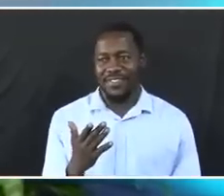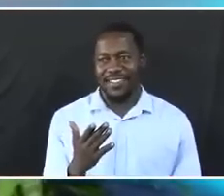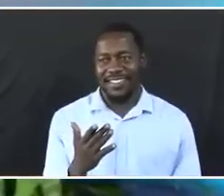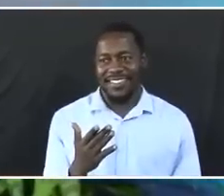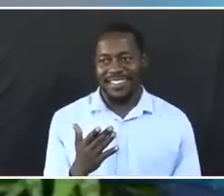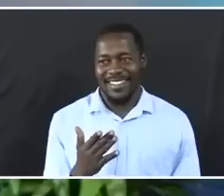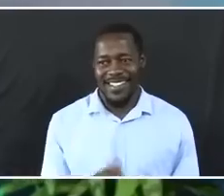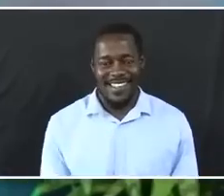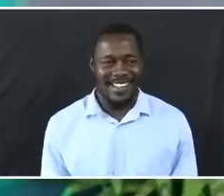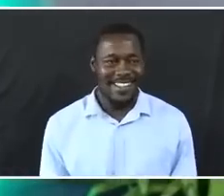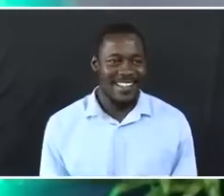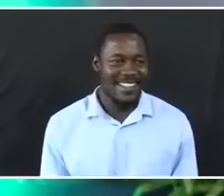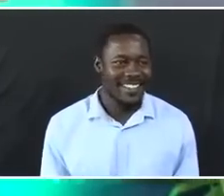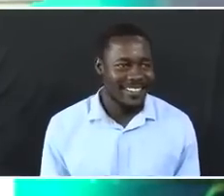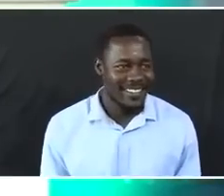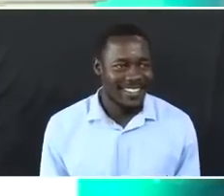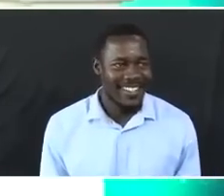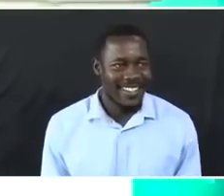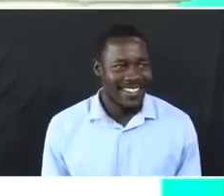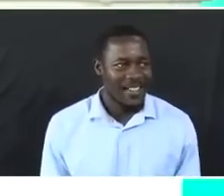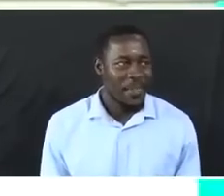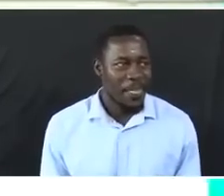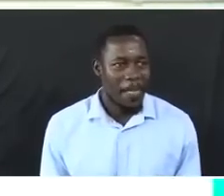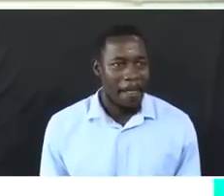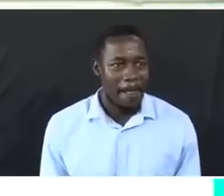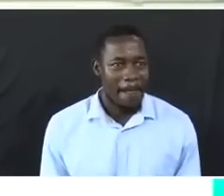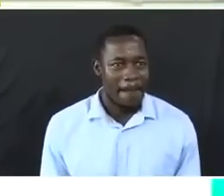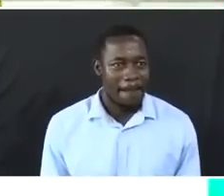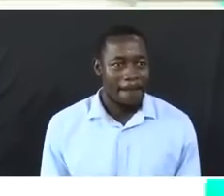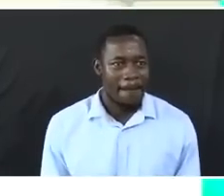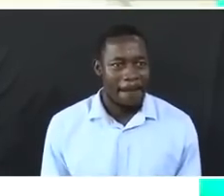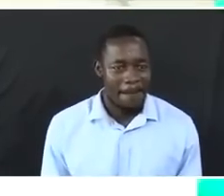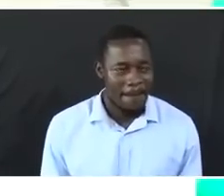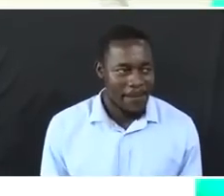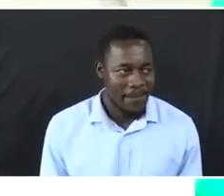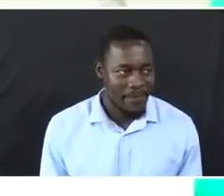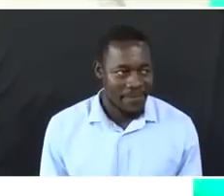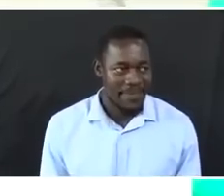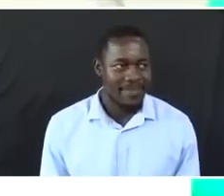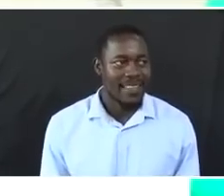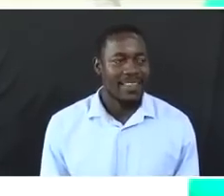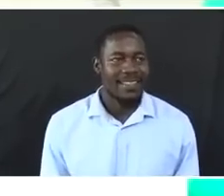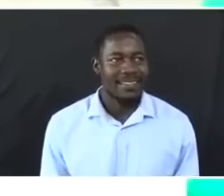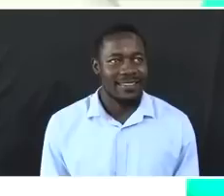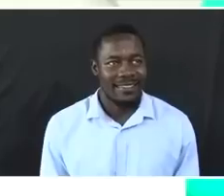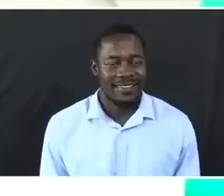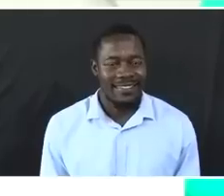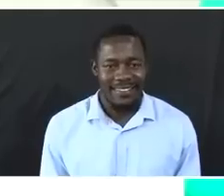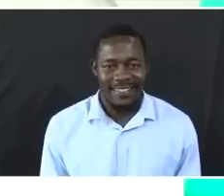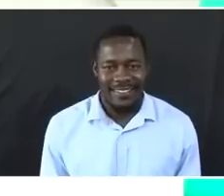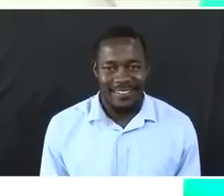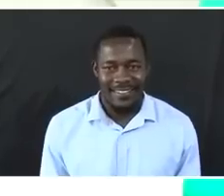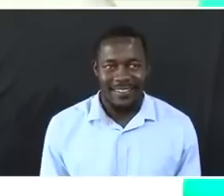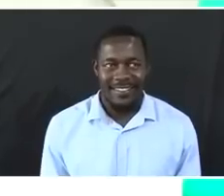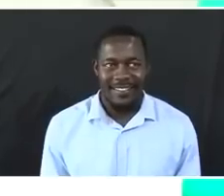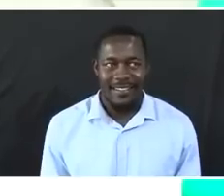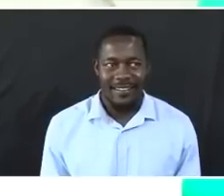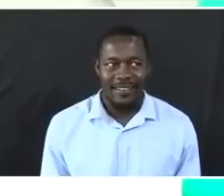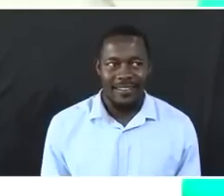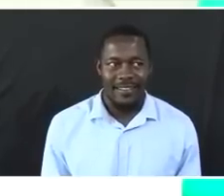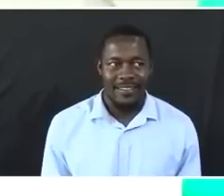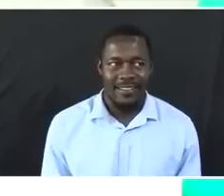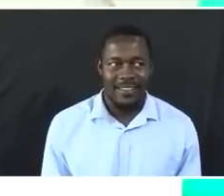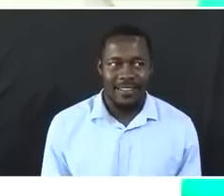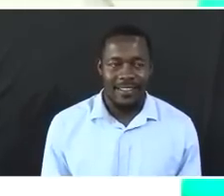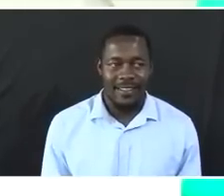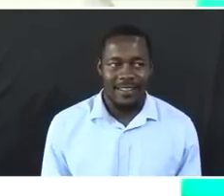Deceived. You know, if you look at your life well, chances are what you're going through is a